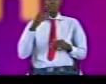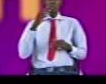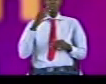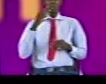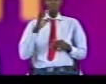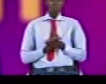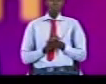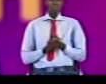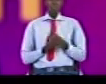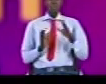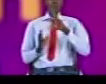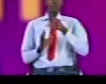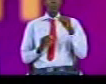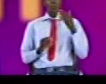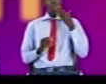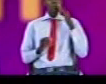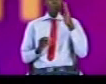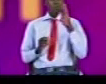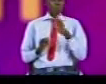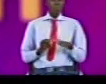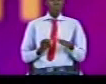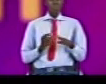no evil in our lives,